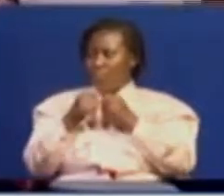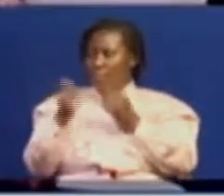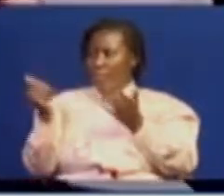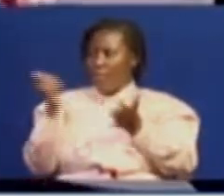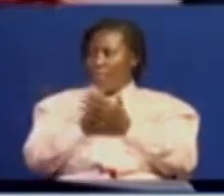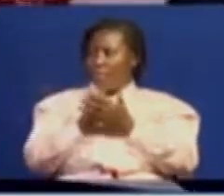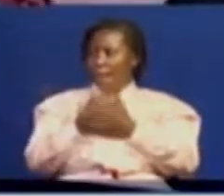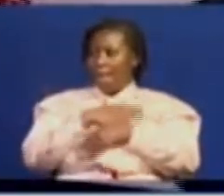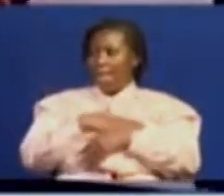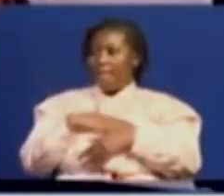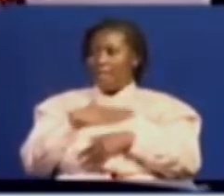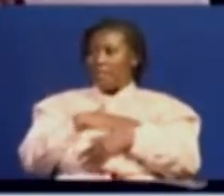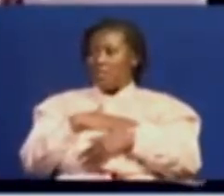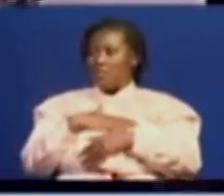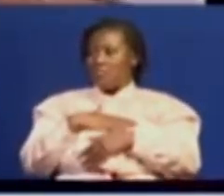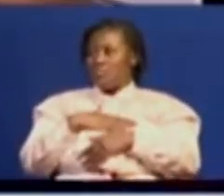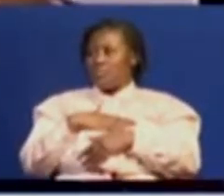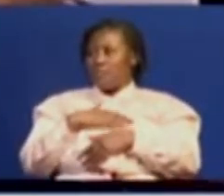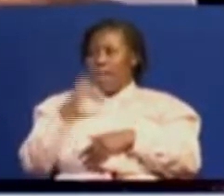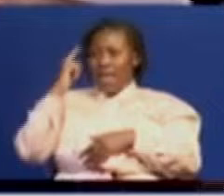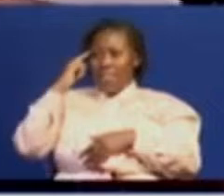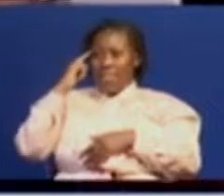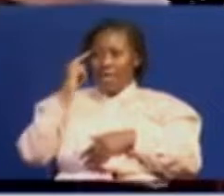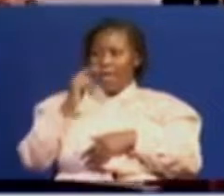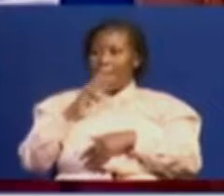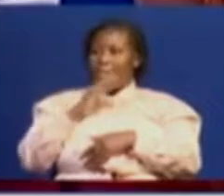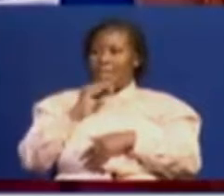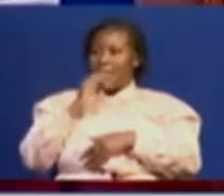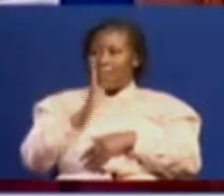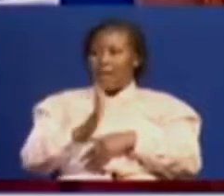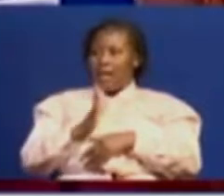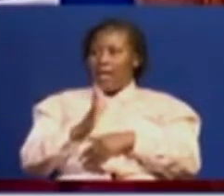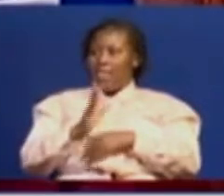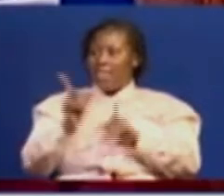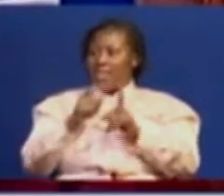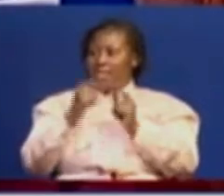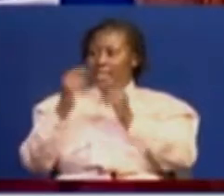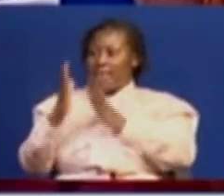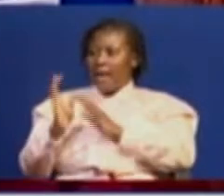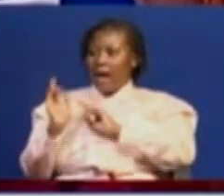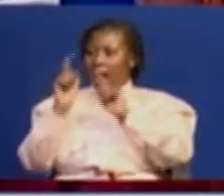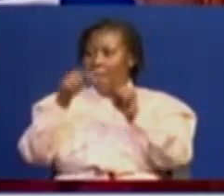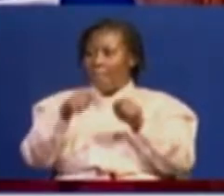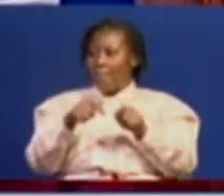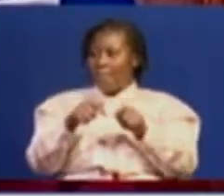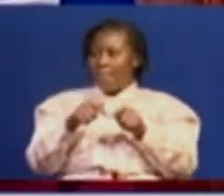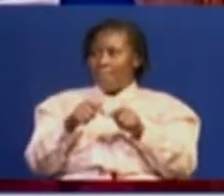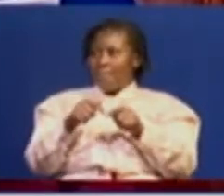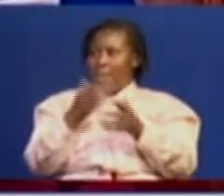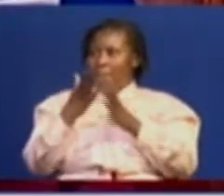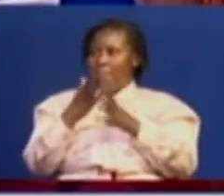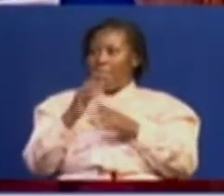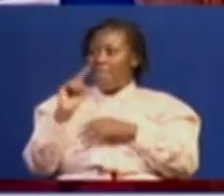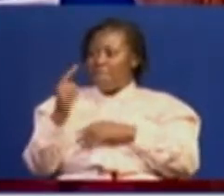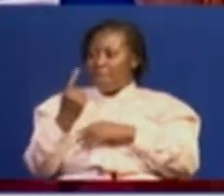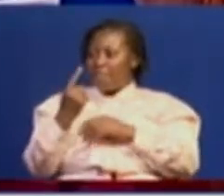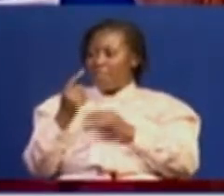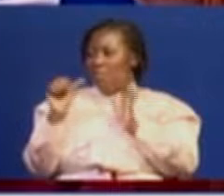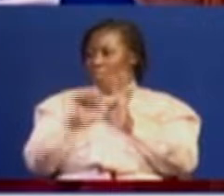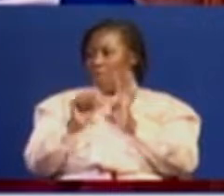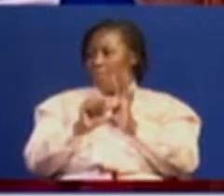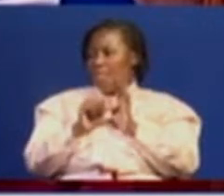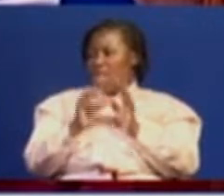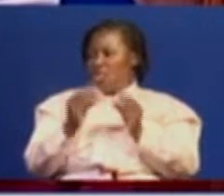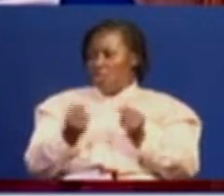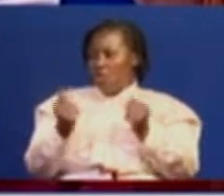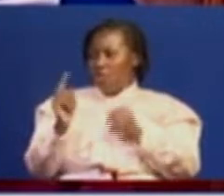the appointment. I beg your pardon. I think, Mr. Speaker, the translator has come. Perhaps then we can go and deal with the first